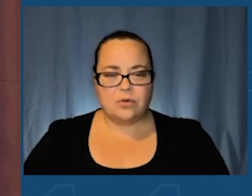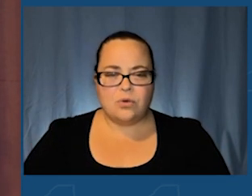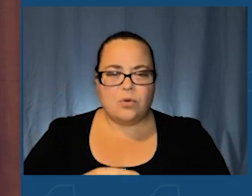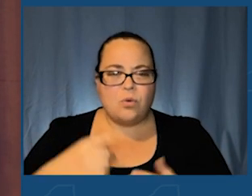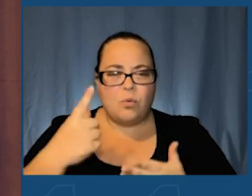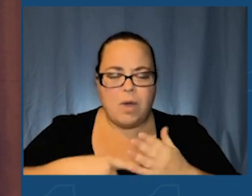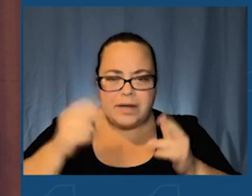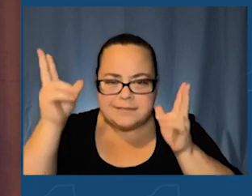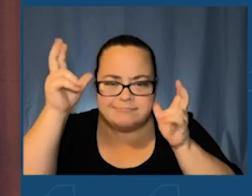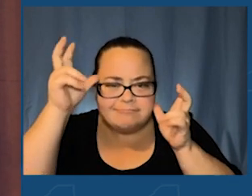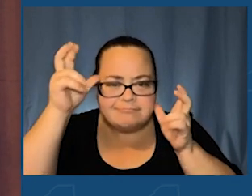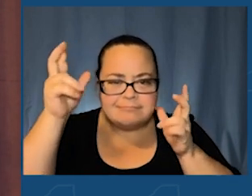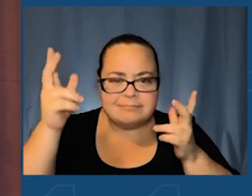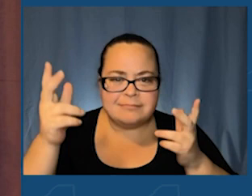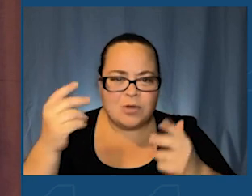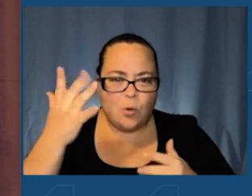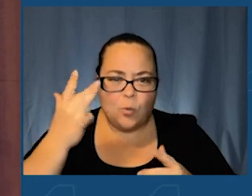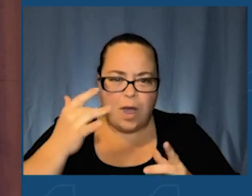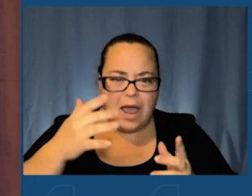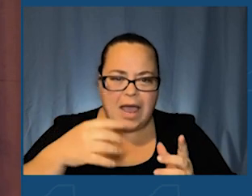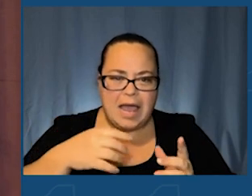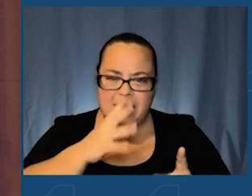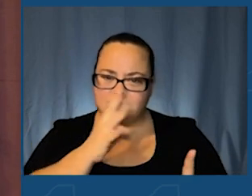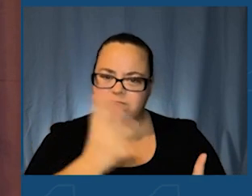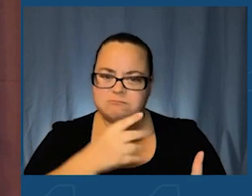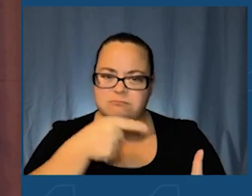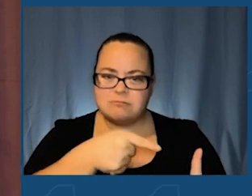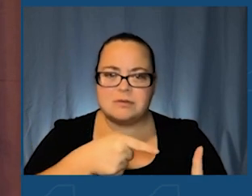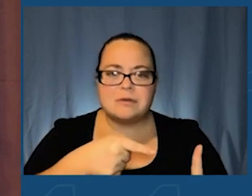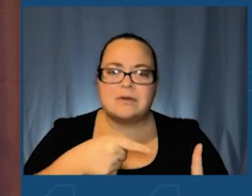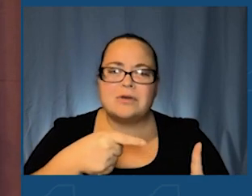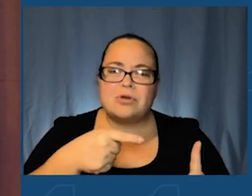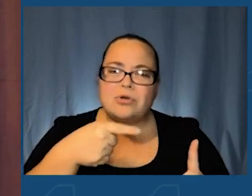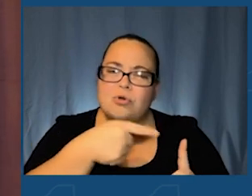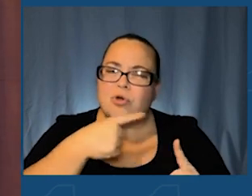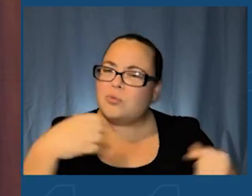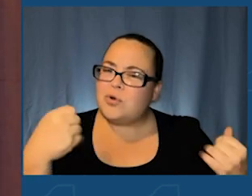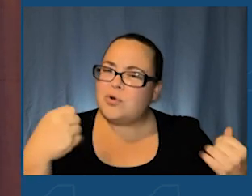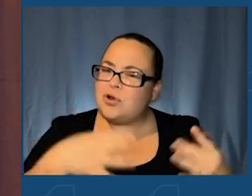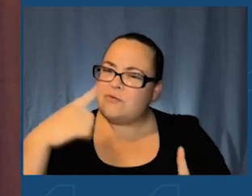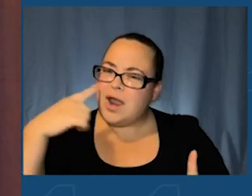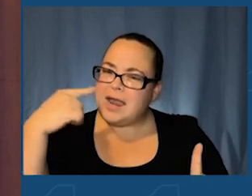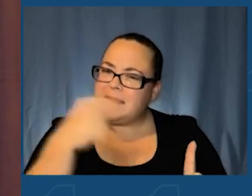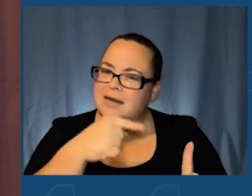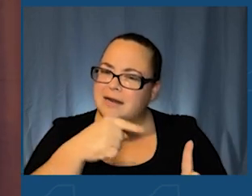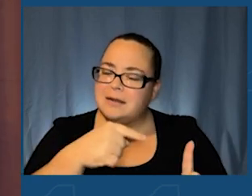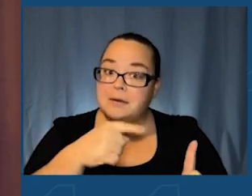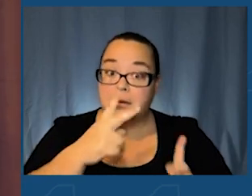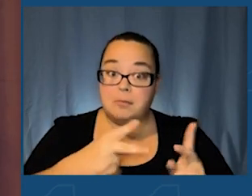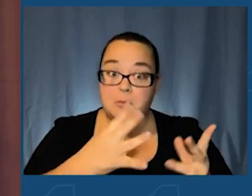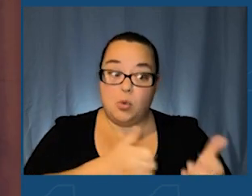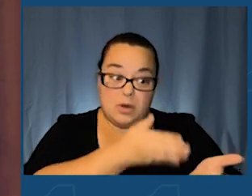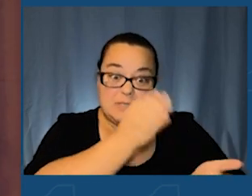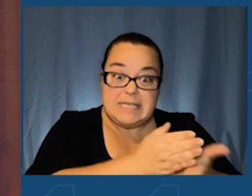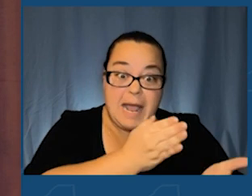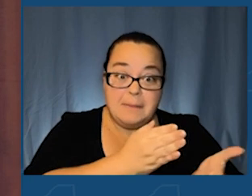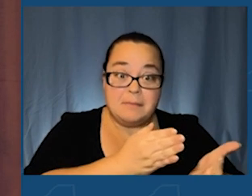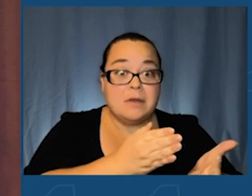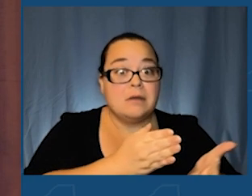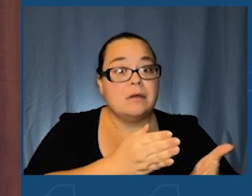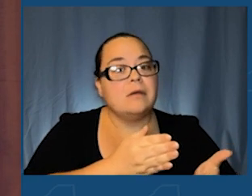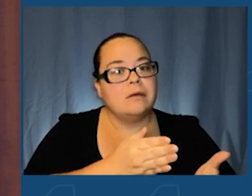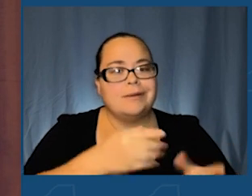be attacked? What's the problem with this? What are you afraid of? That's what you have to ask those who are going to try and stop this, and I guarantee people will.